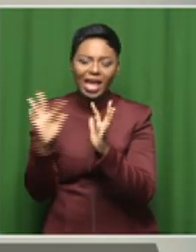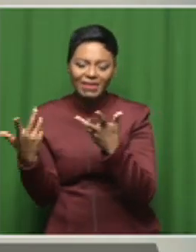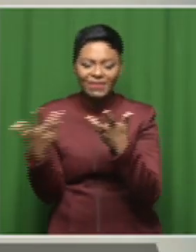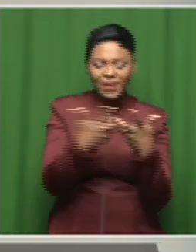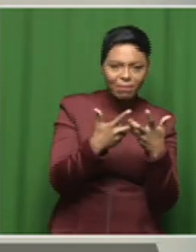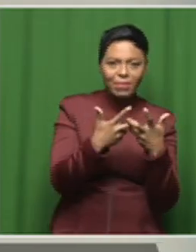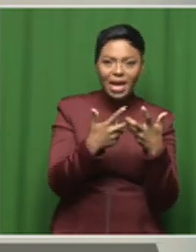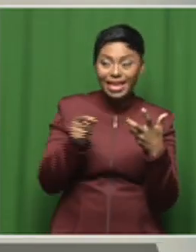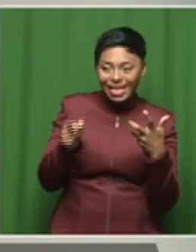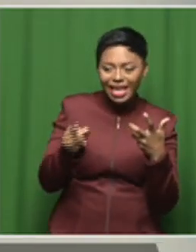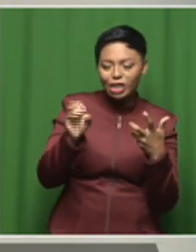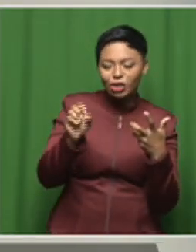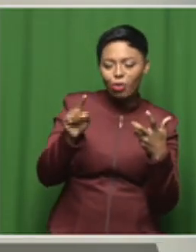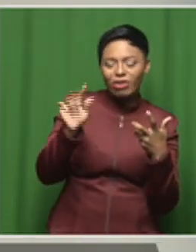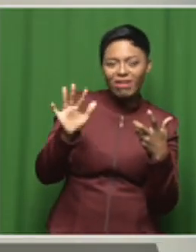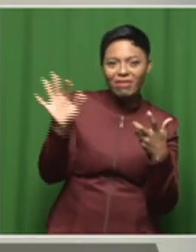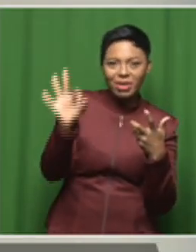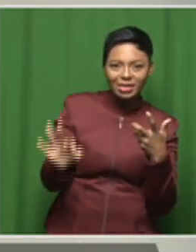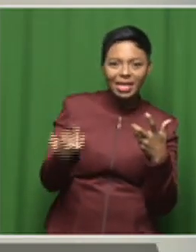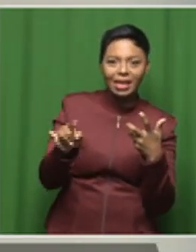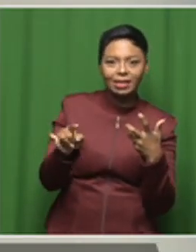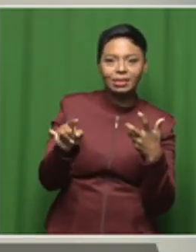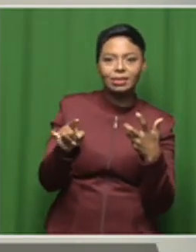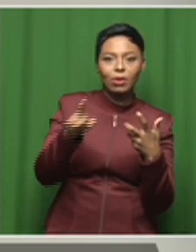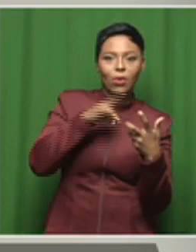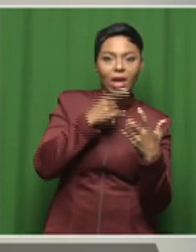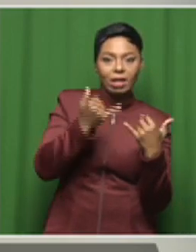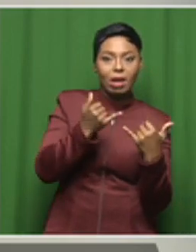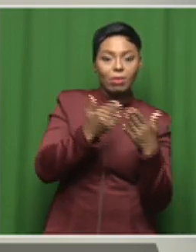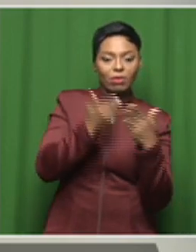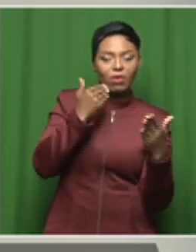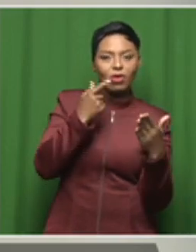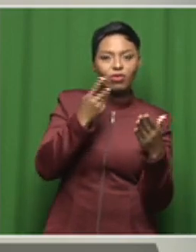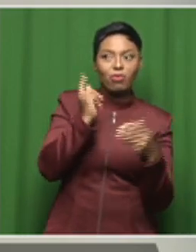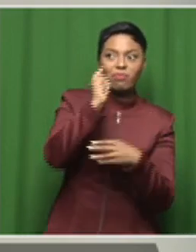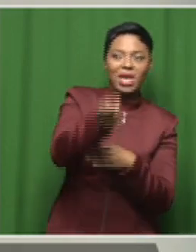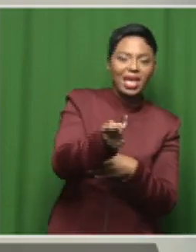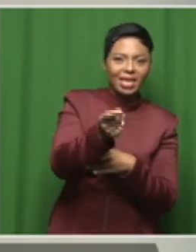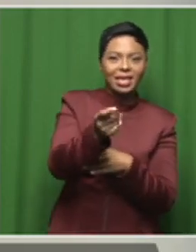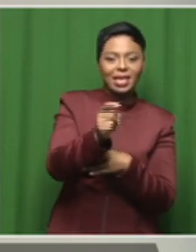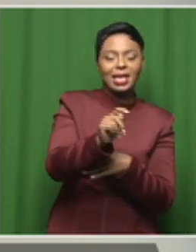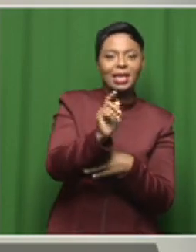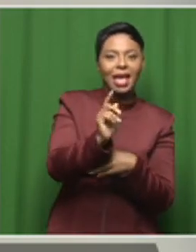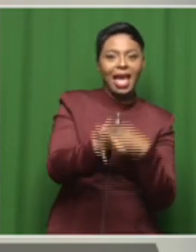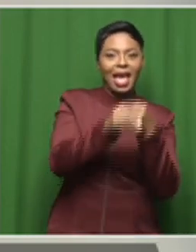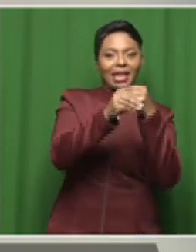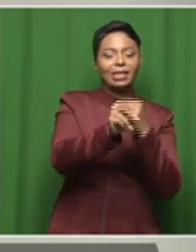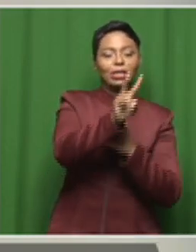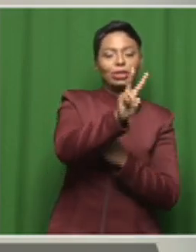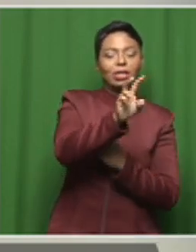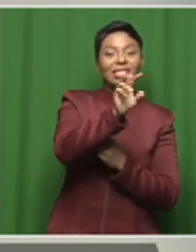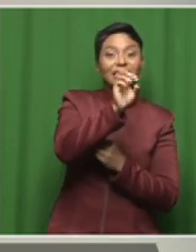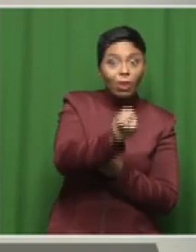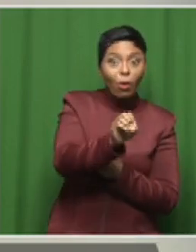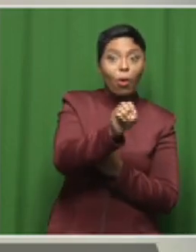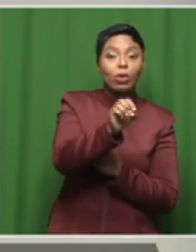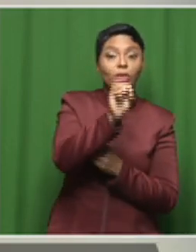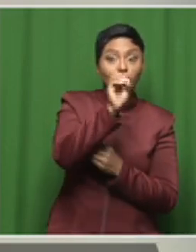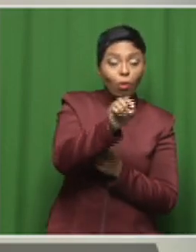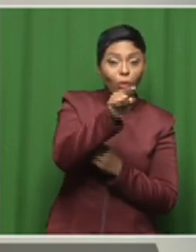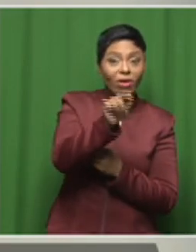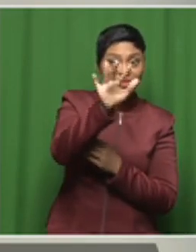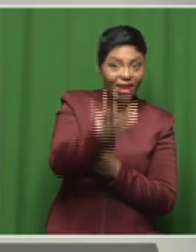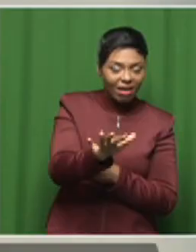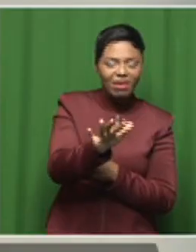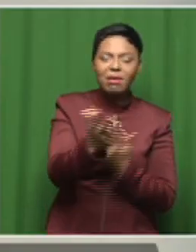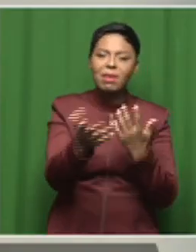price addition that you paid that you should not have paid, because some of the people might get at home. It might be a sponsor